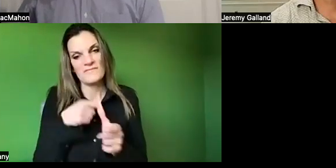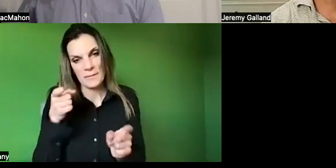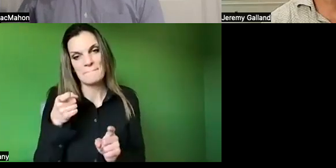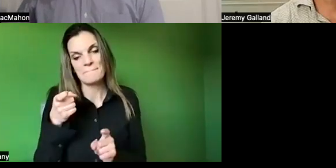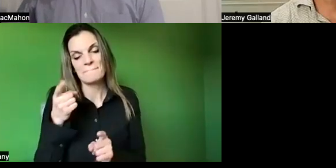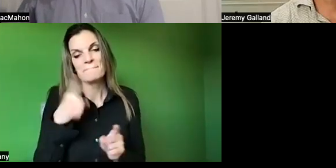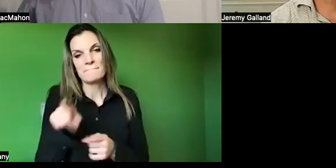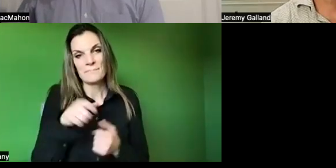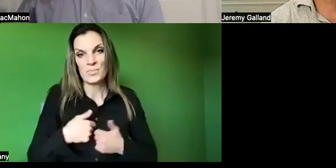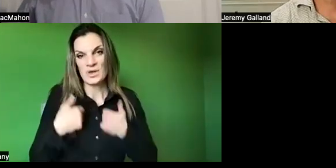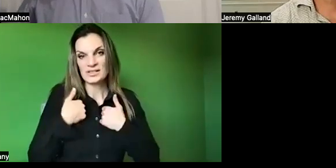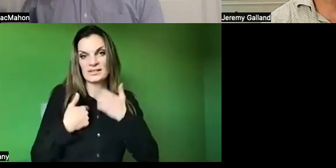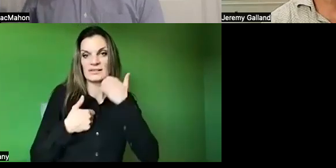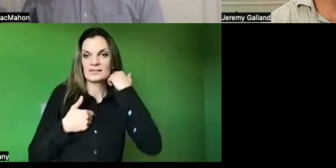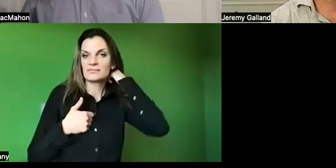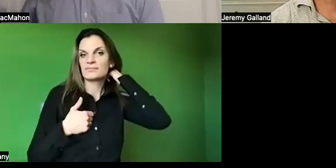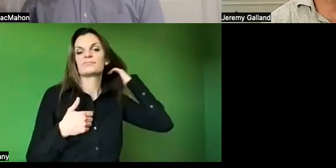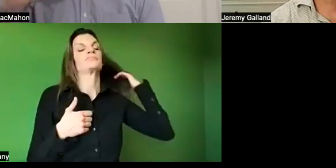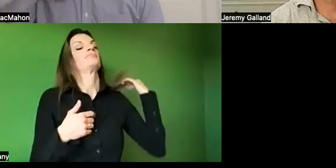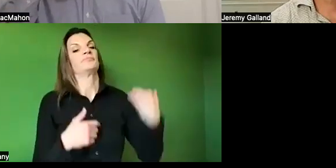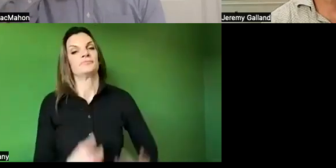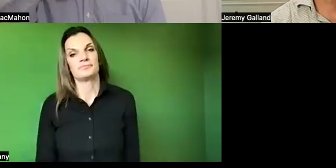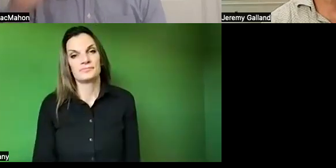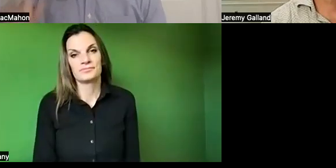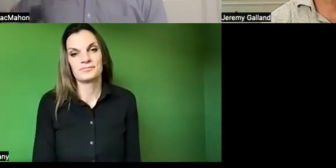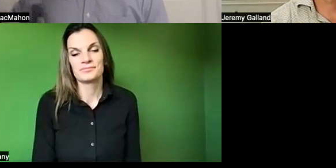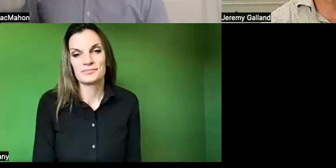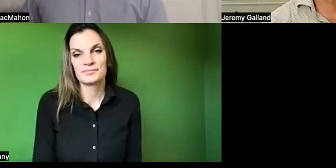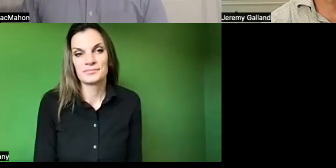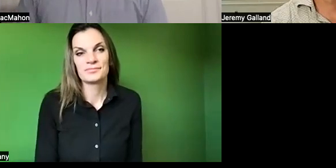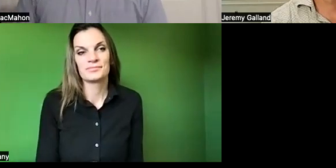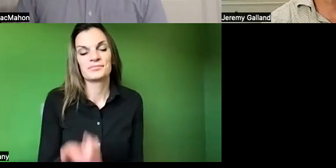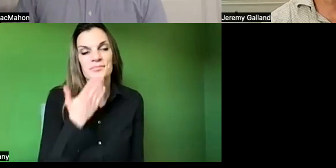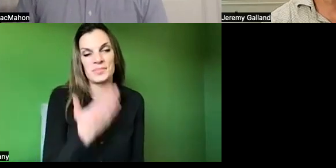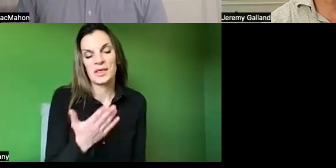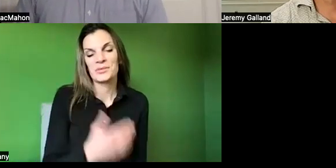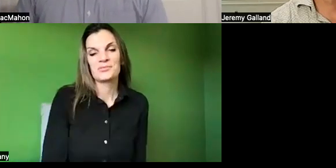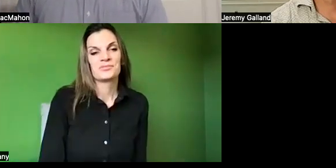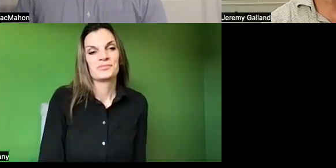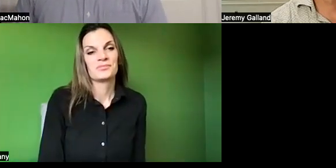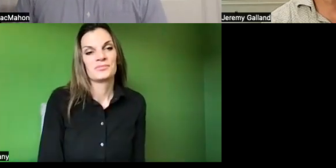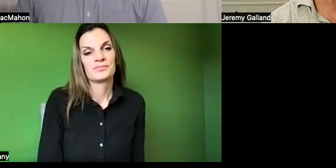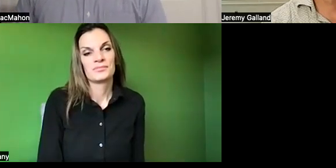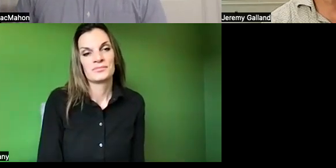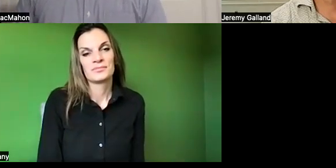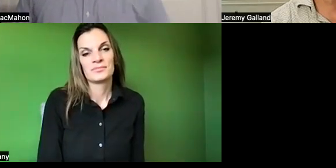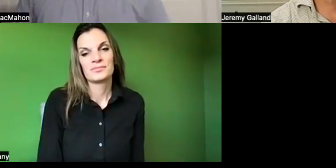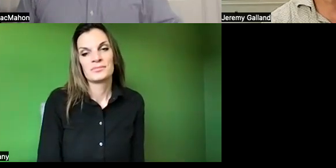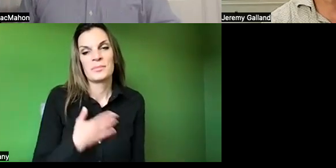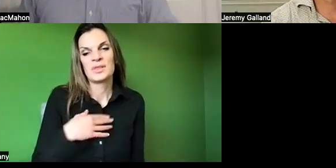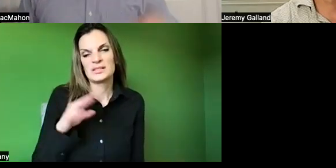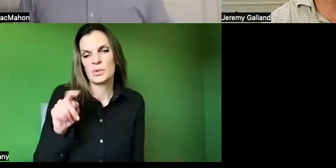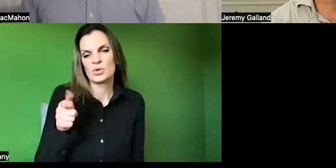the residents in Hastings. Okay, thank you very much. If you're not speaking, mute your microphone,